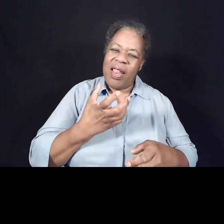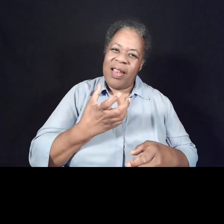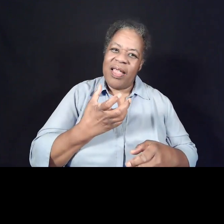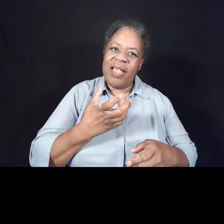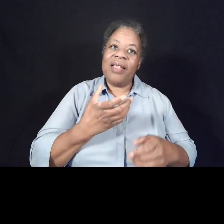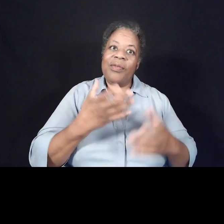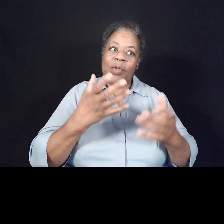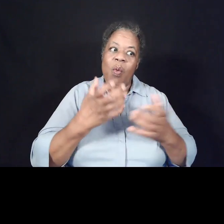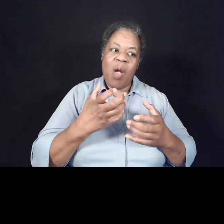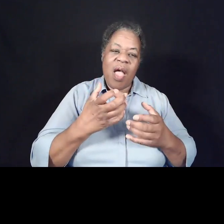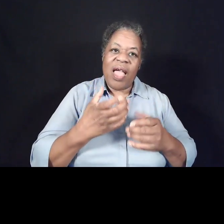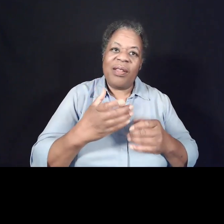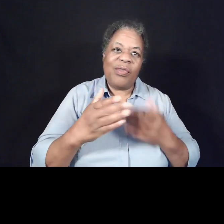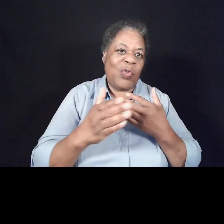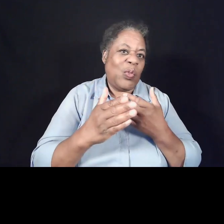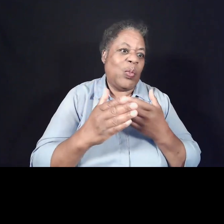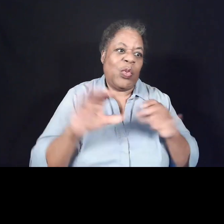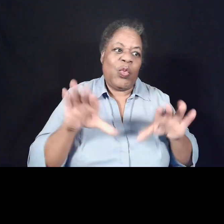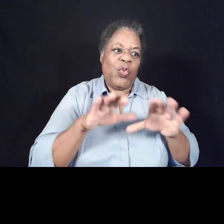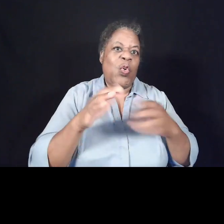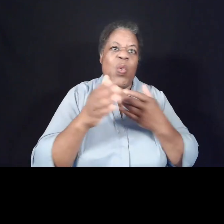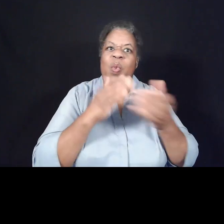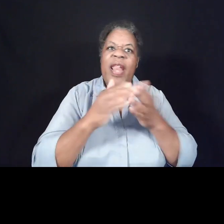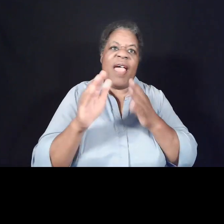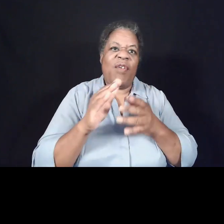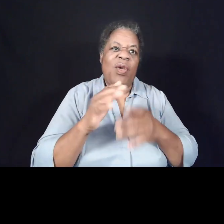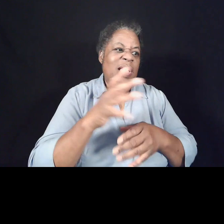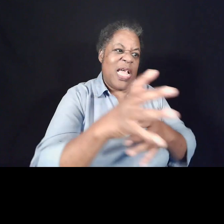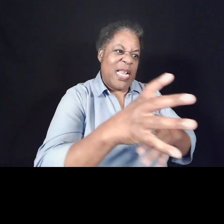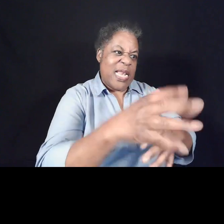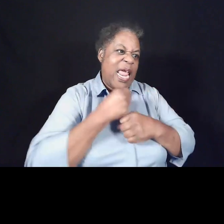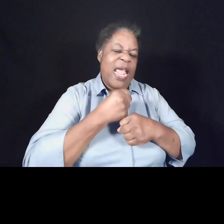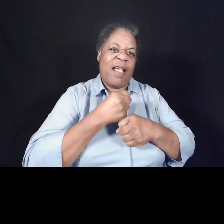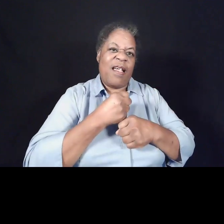it takes to get it, even if it means taking it from them.